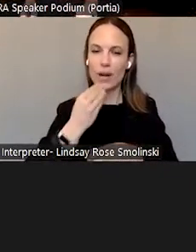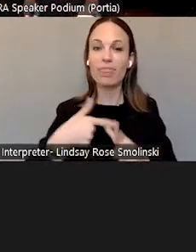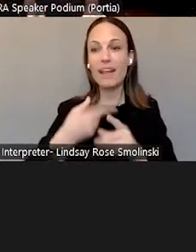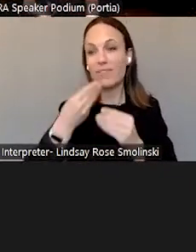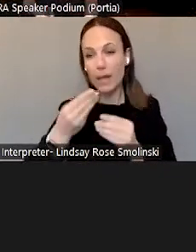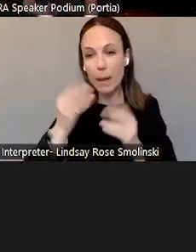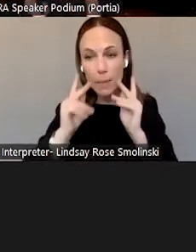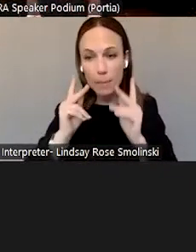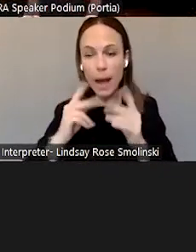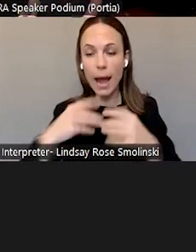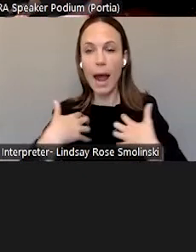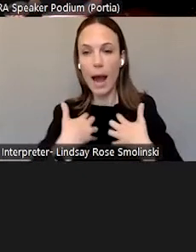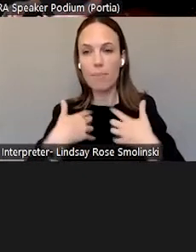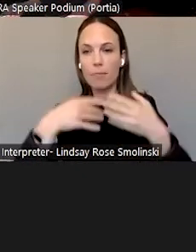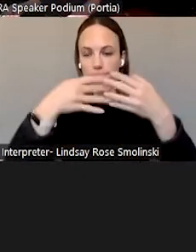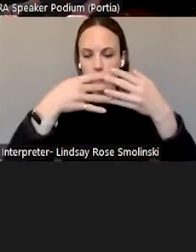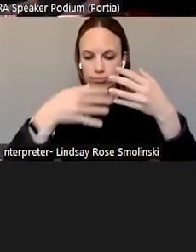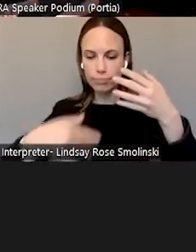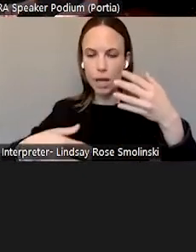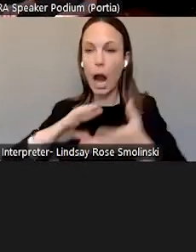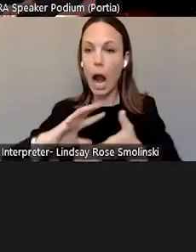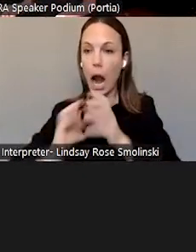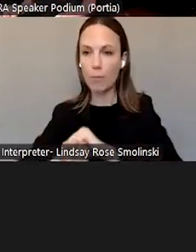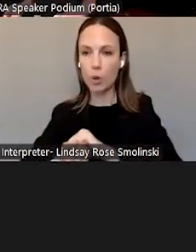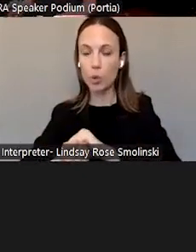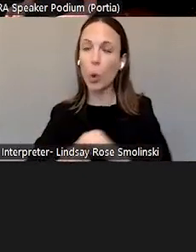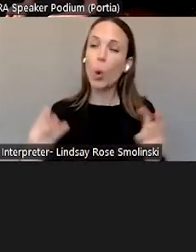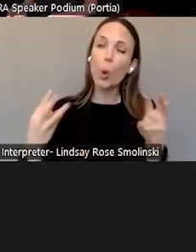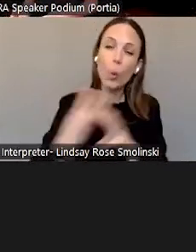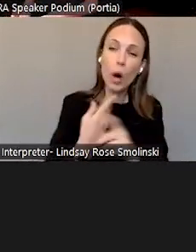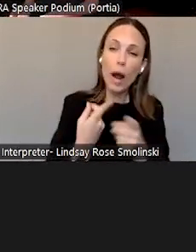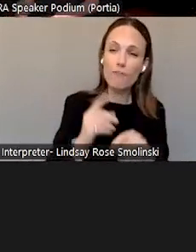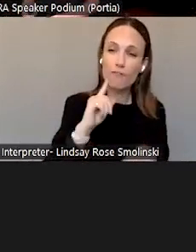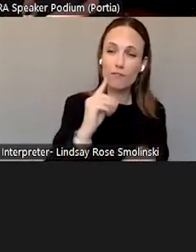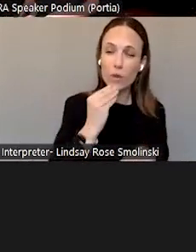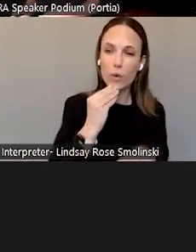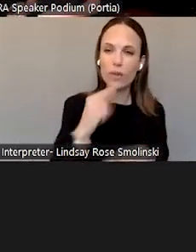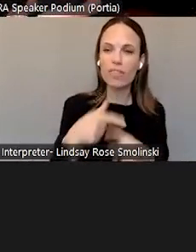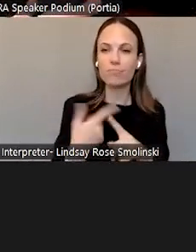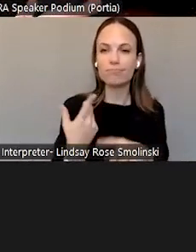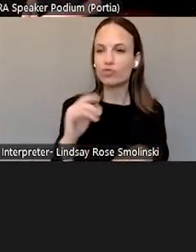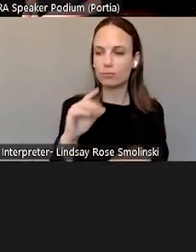and all the way down to composting. And the worst thing that can happen for food is for it to end up in